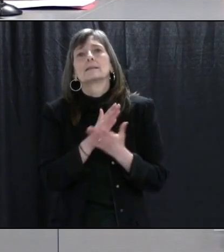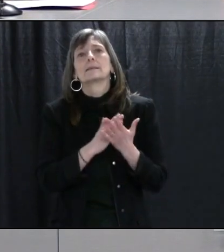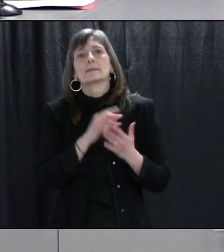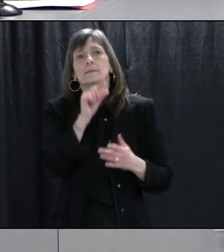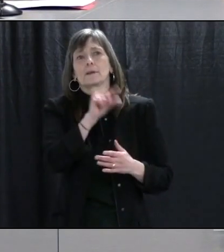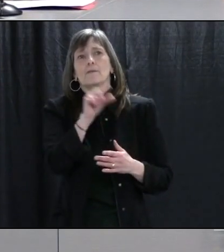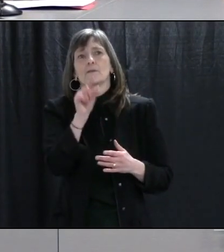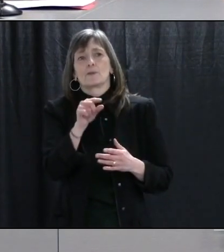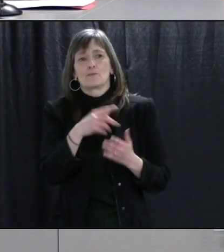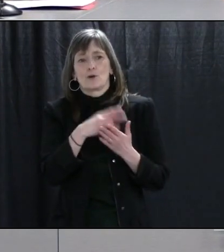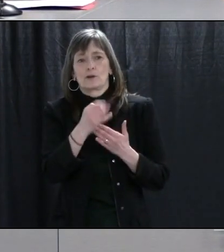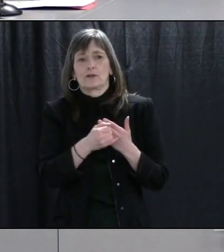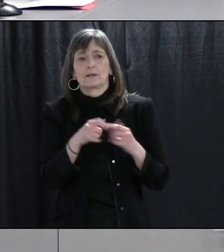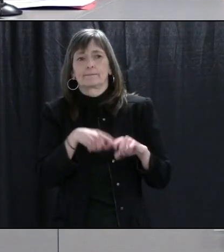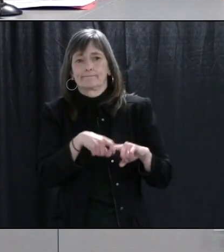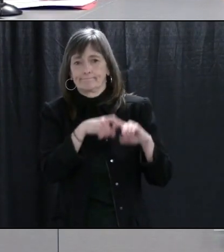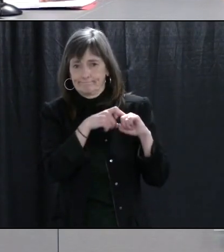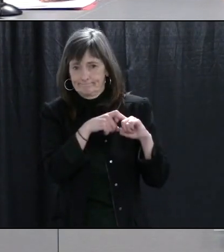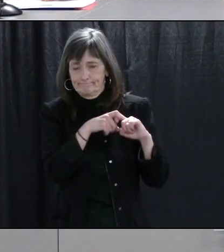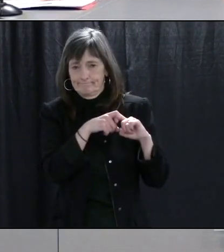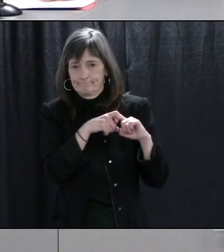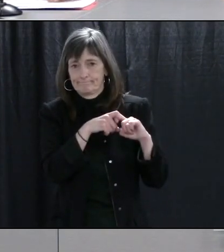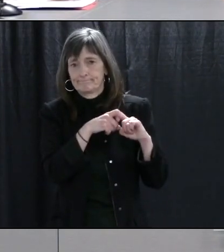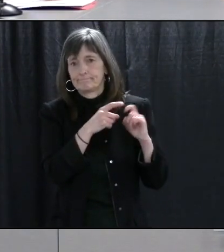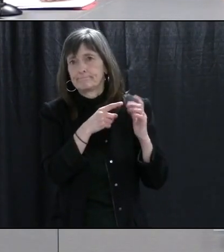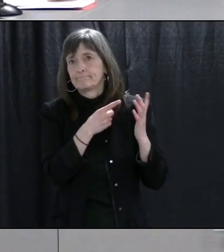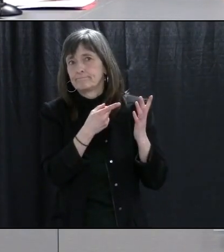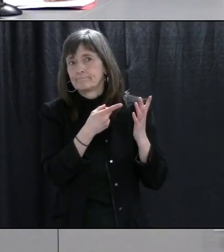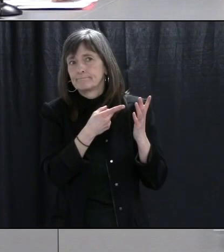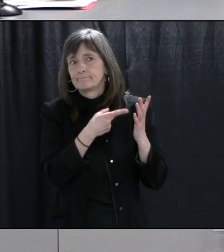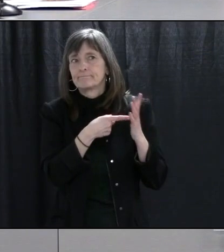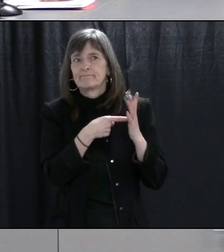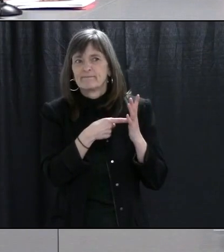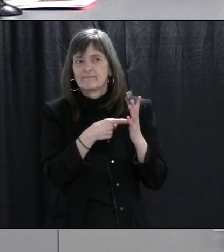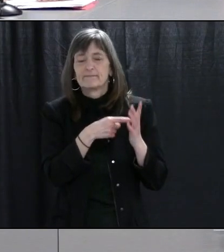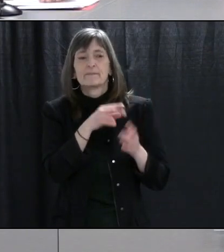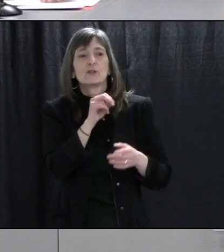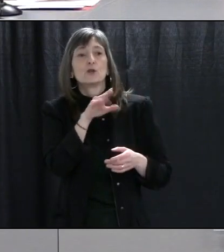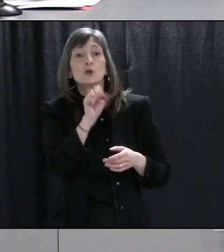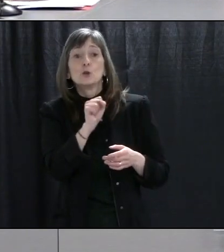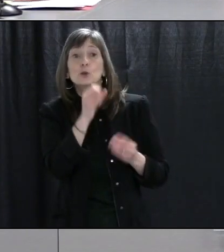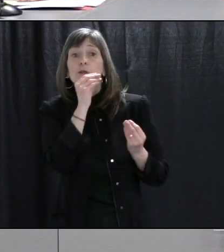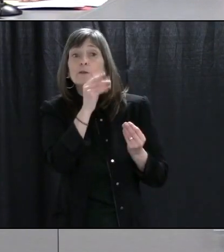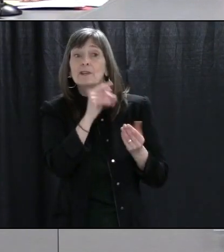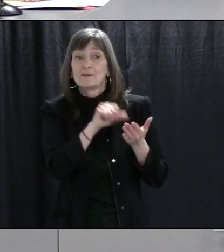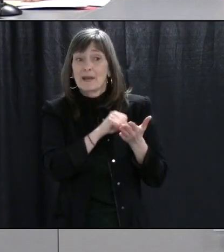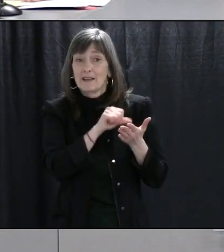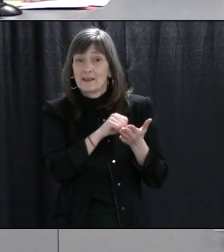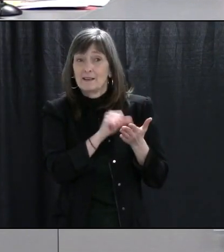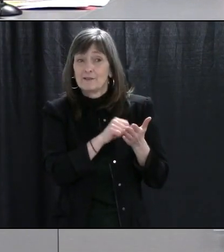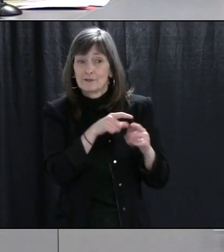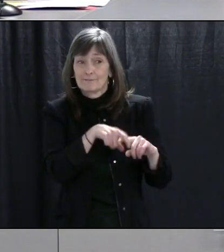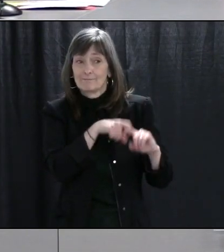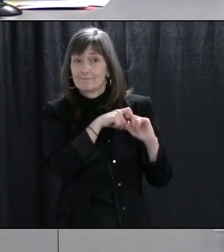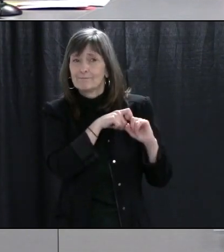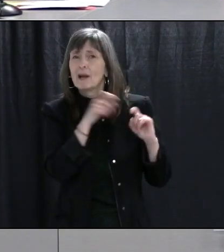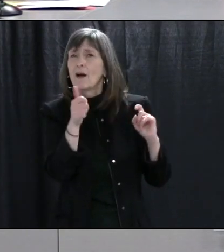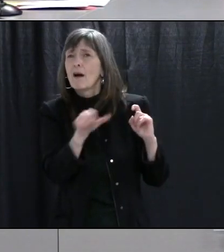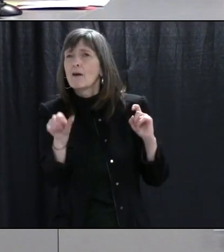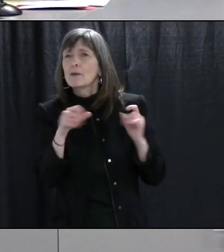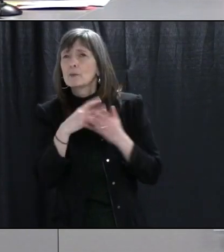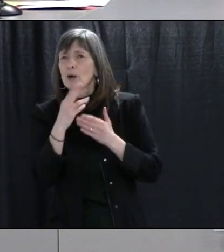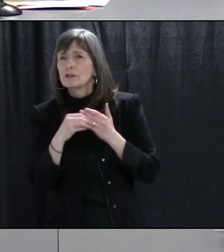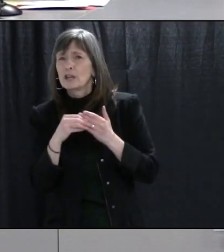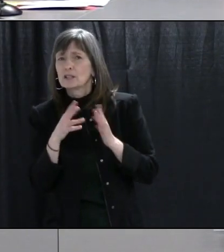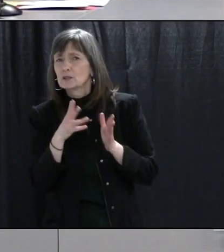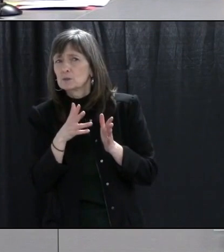have been put on hold due to the pandemic, such as a government news and information webpage. What other kinds of projects have been deferred, and how do you